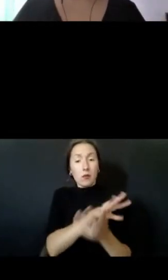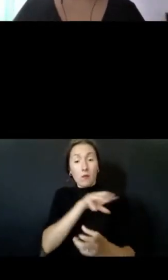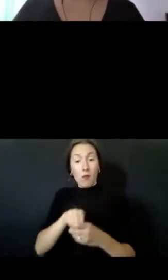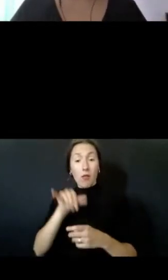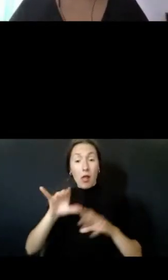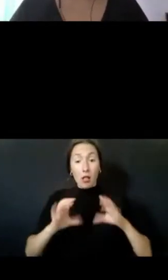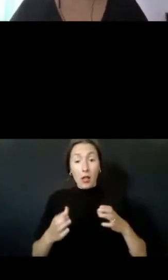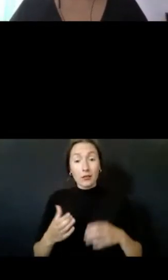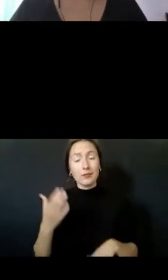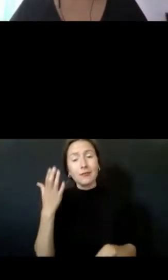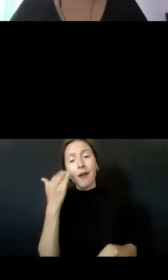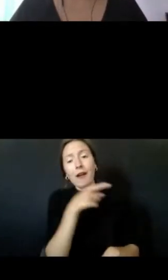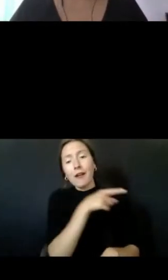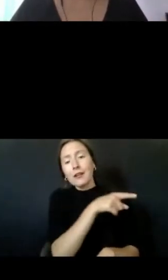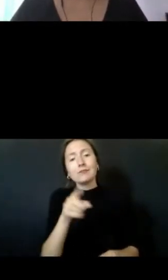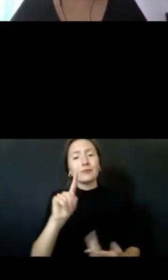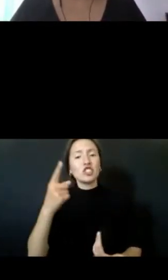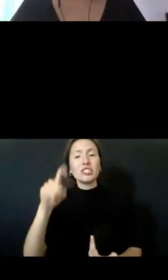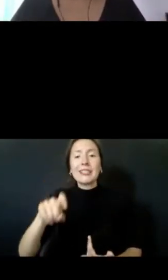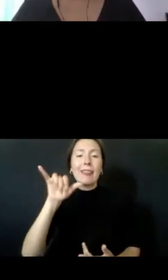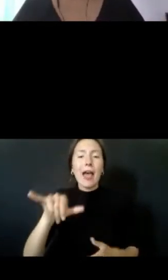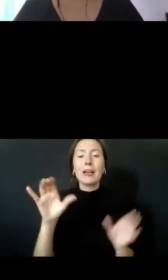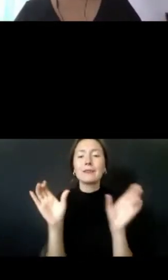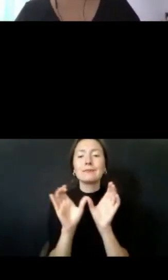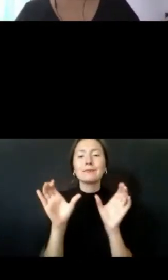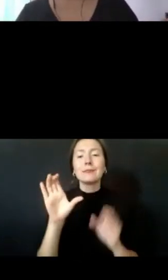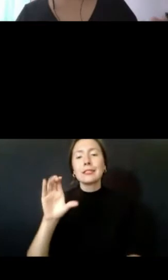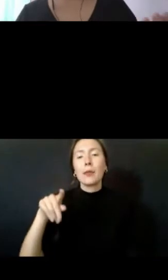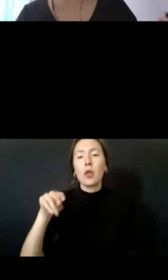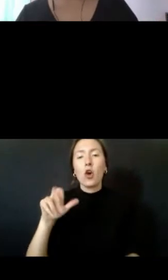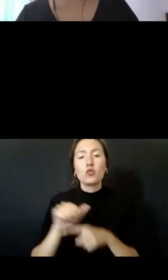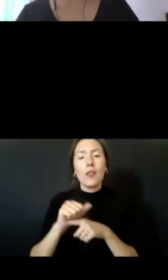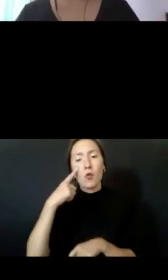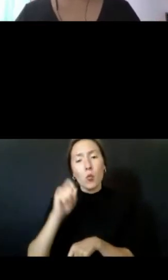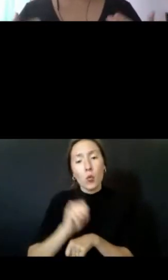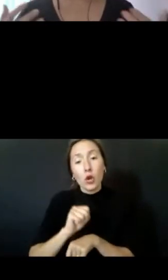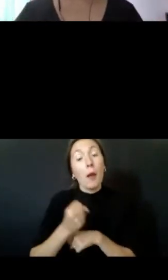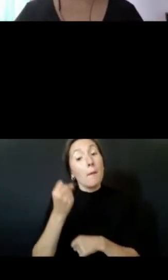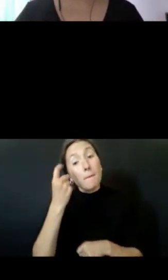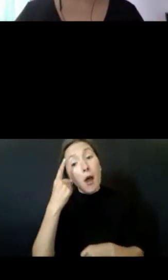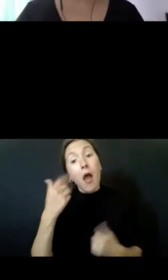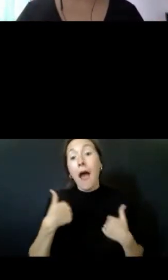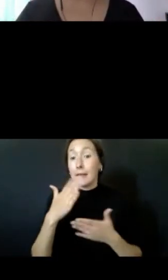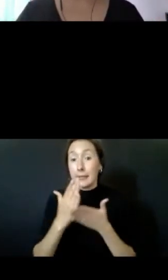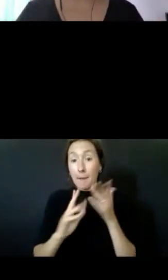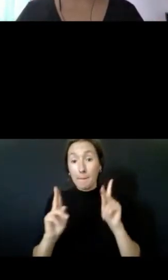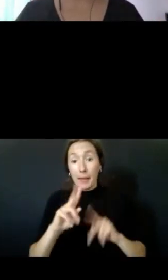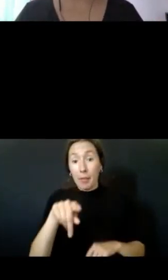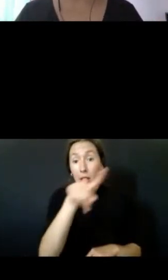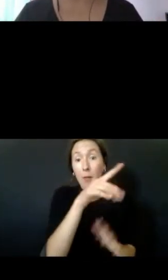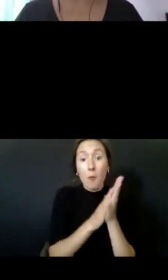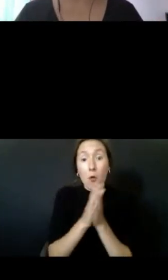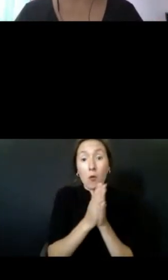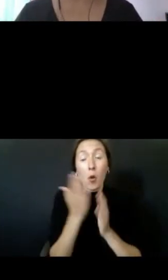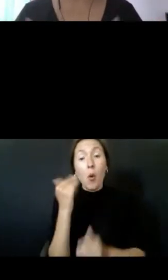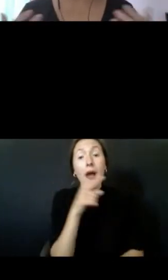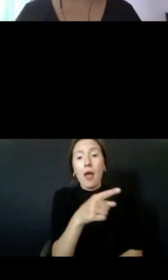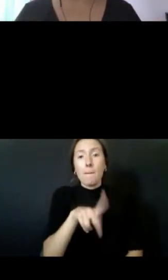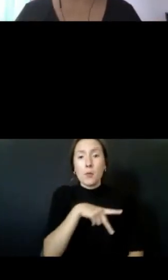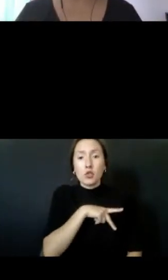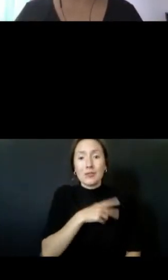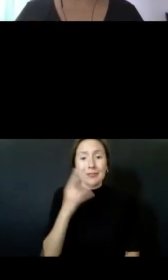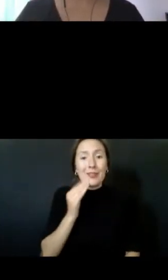of my business. And people, when we talk about multiple means of engagement or multiple means of why people are motivated to take the class,